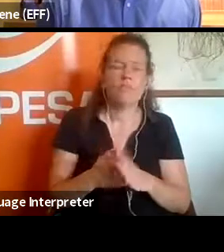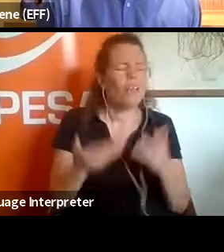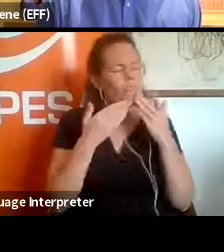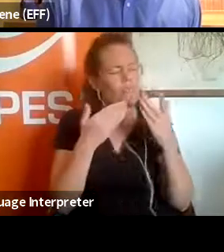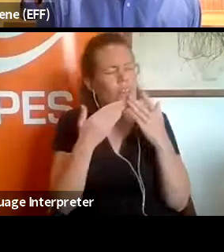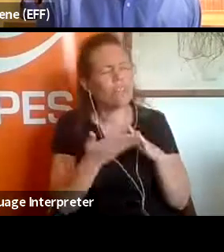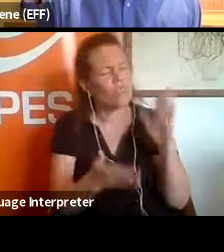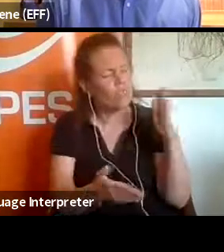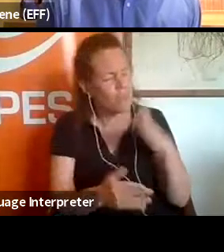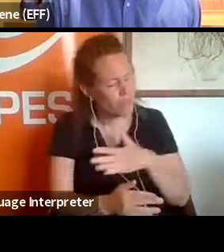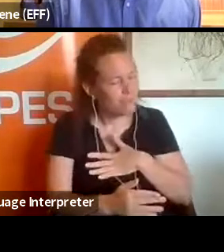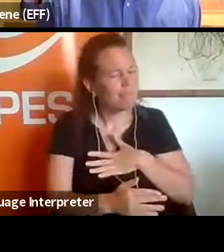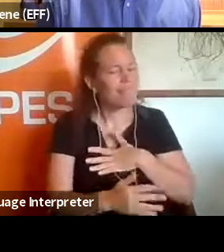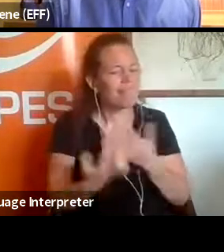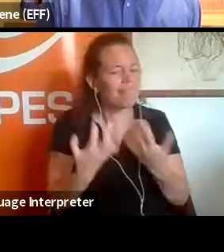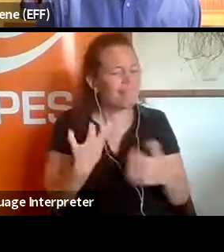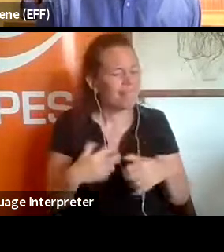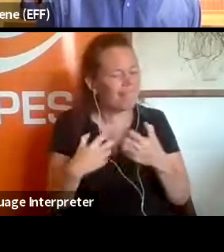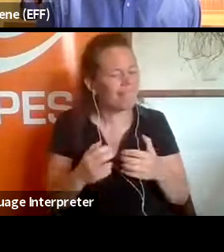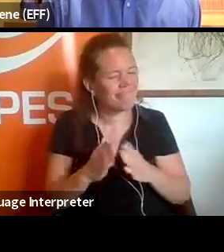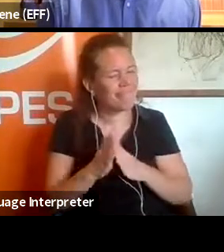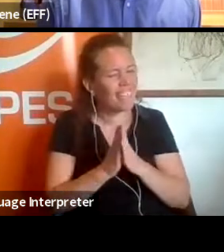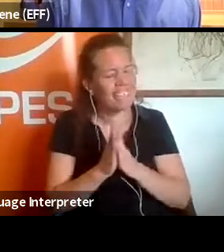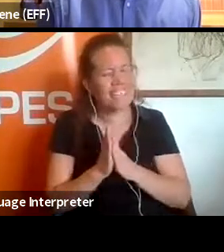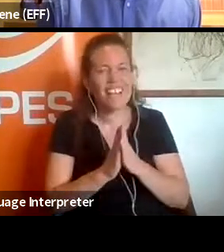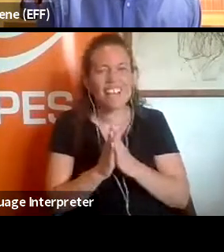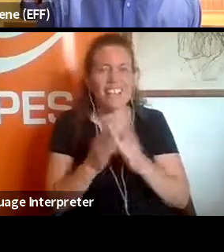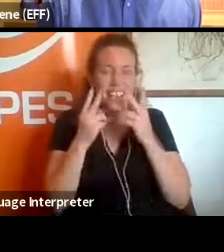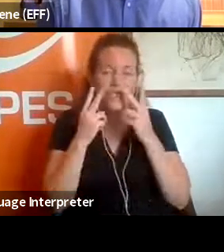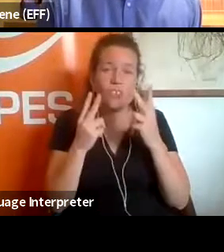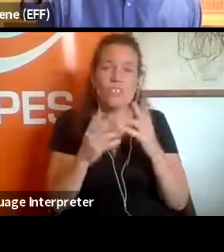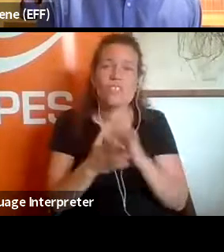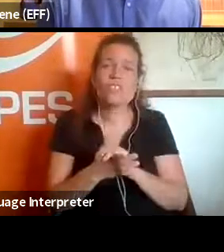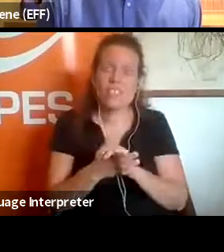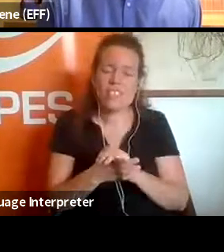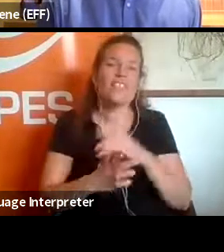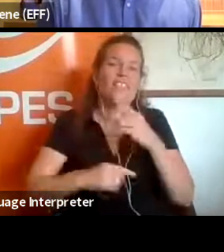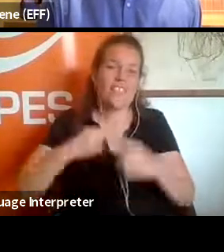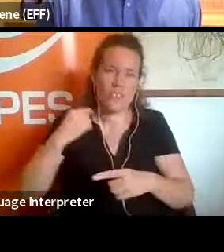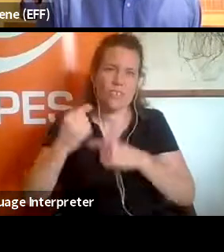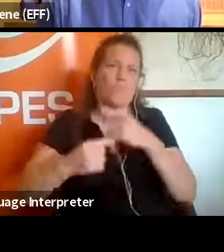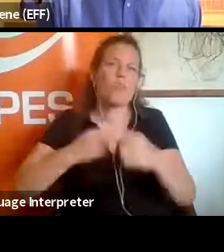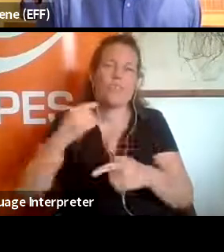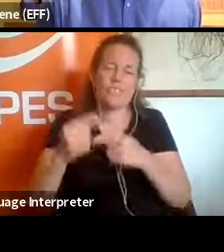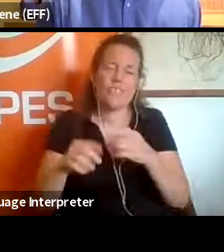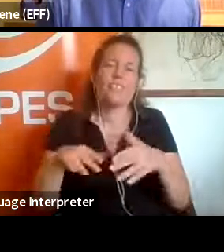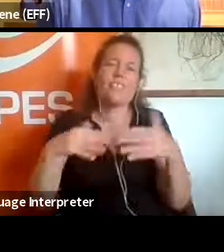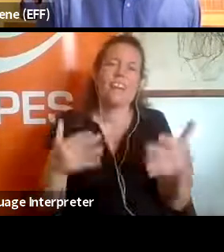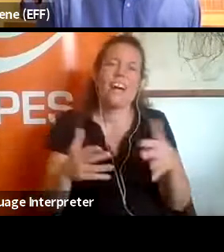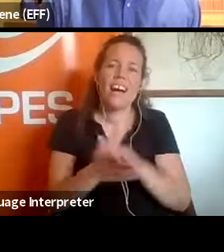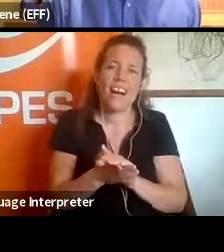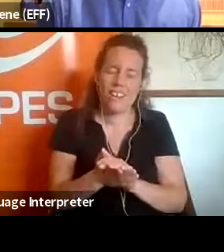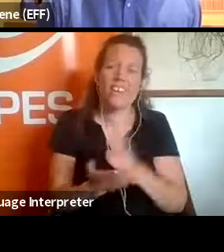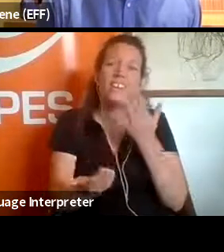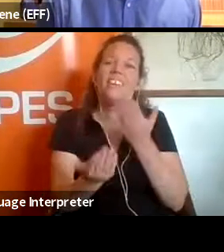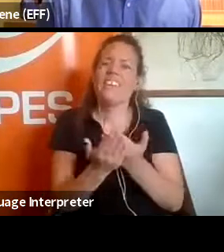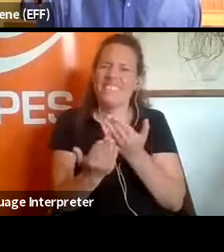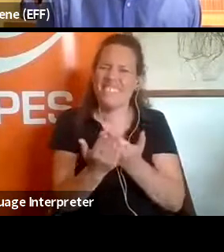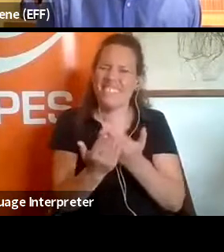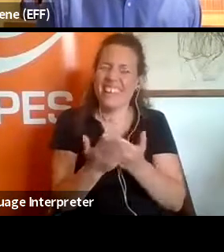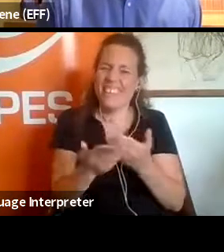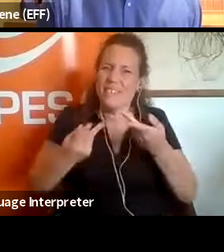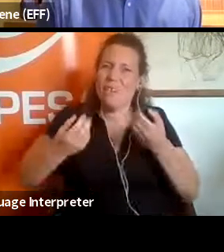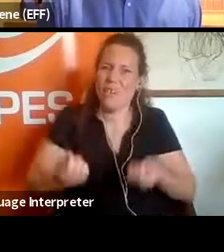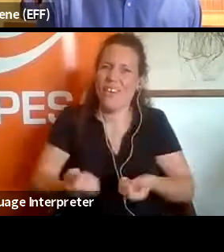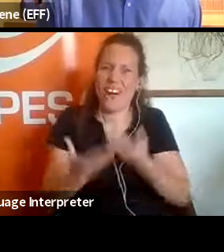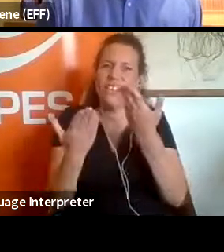so exciting to see public participatory processes work and lead to sort of tangible outcomes. It's really exciting to know that